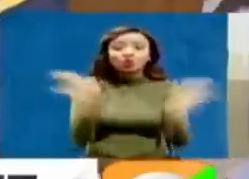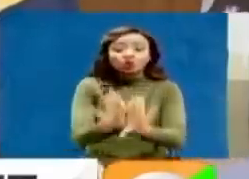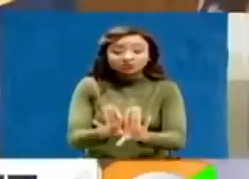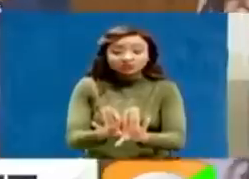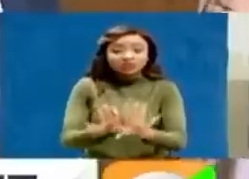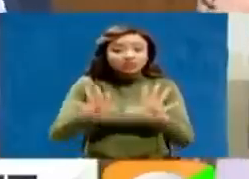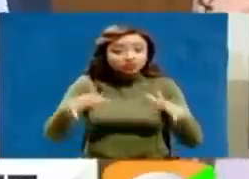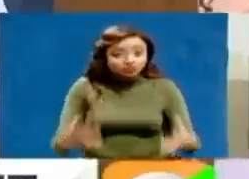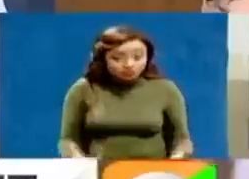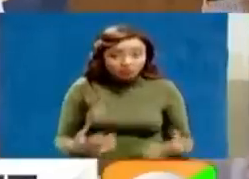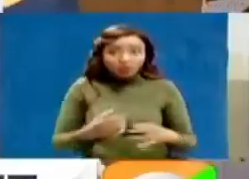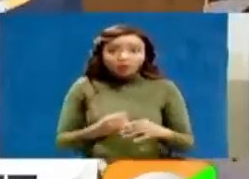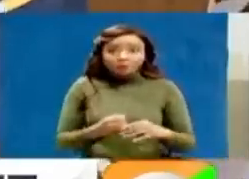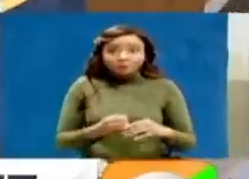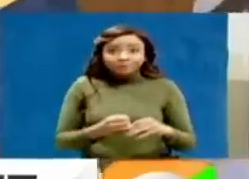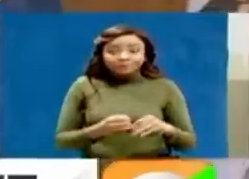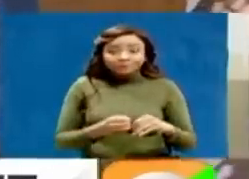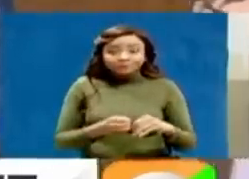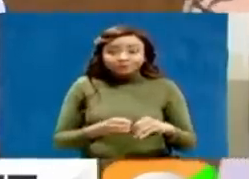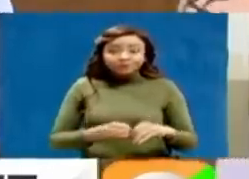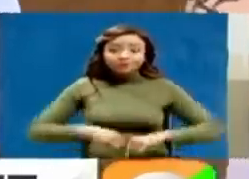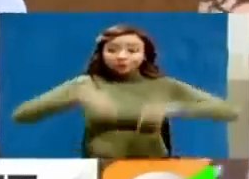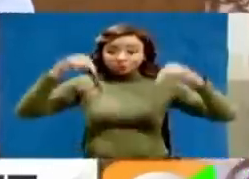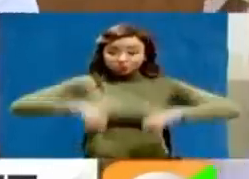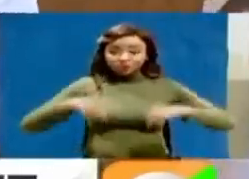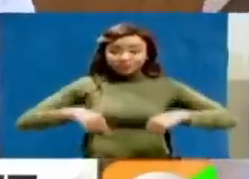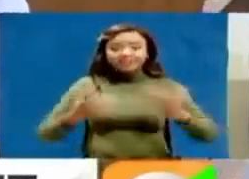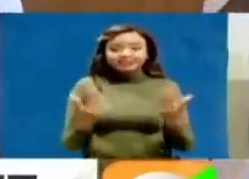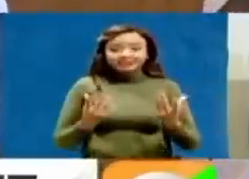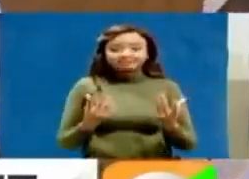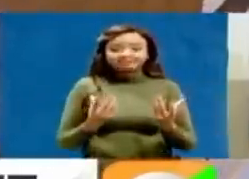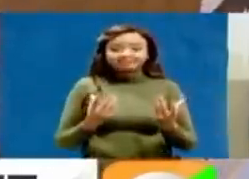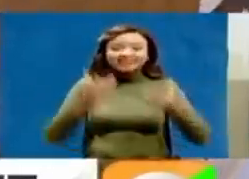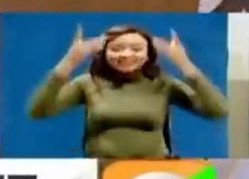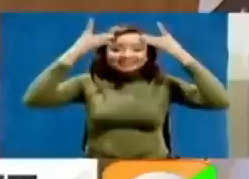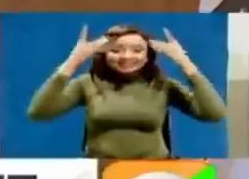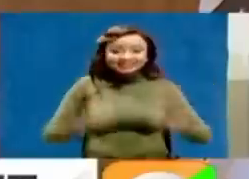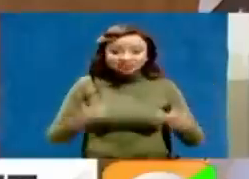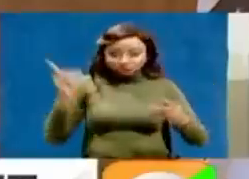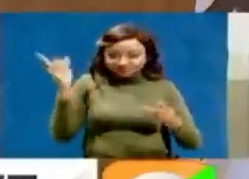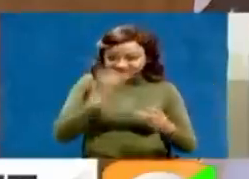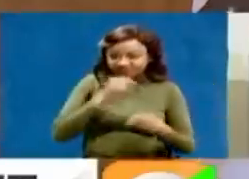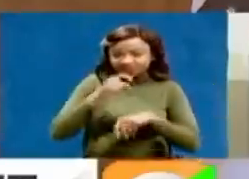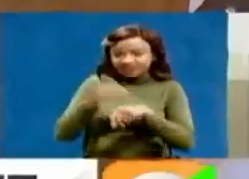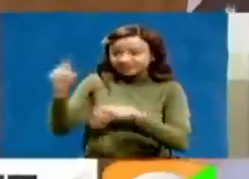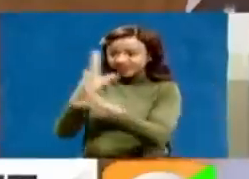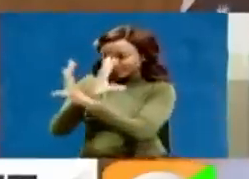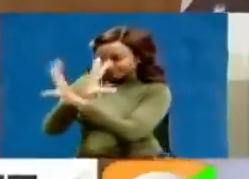Accordingly, in response to today's resolutions from my